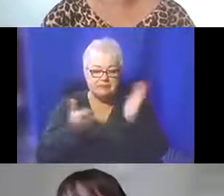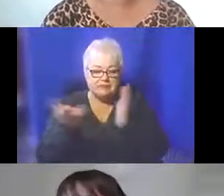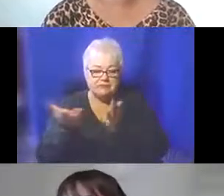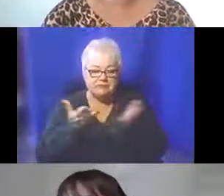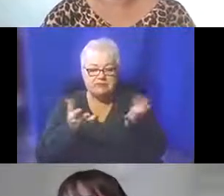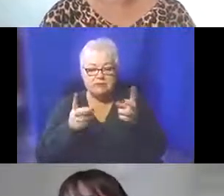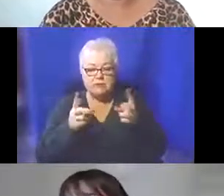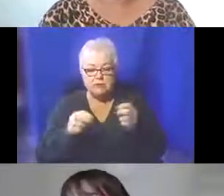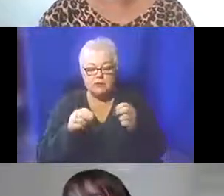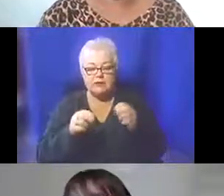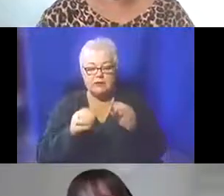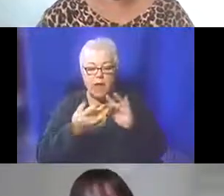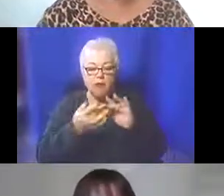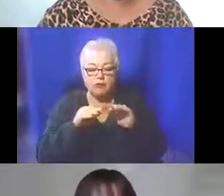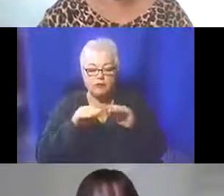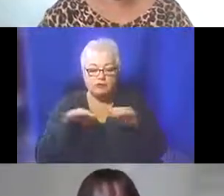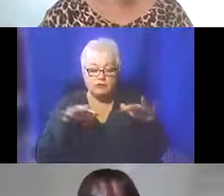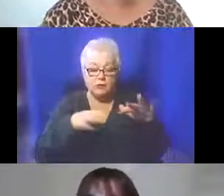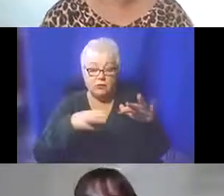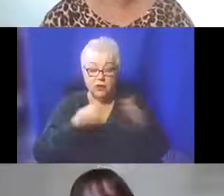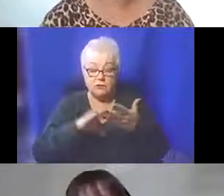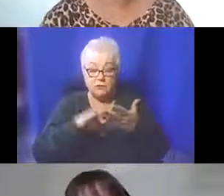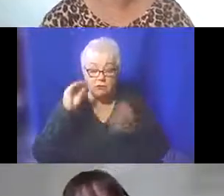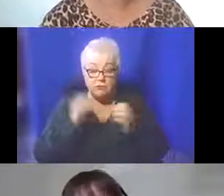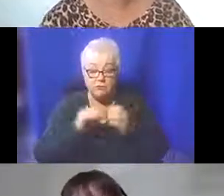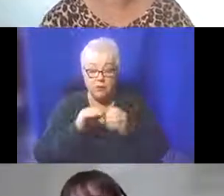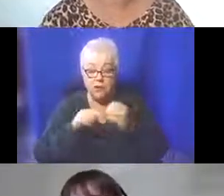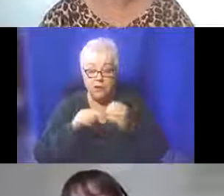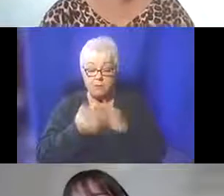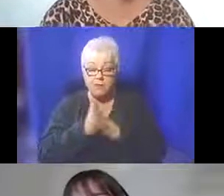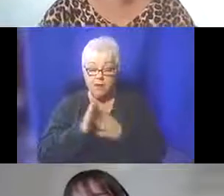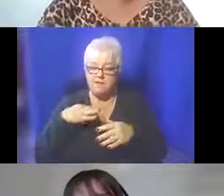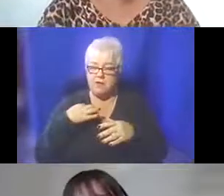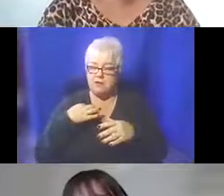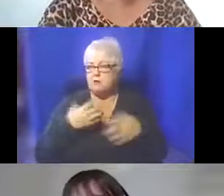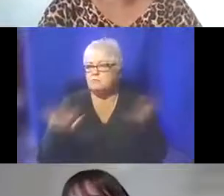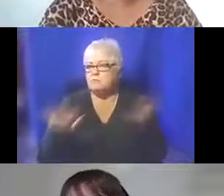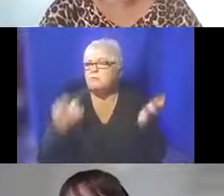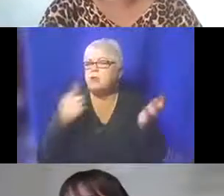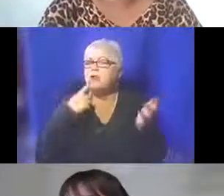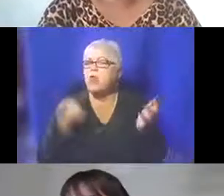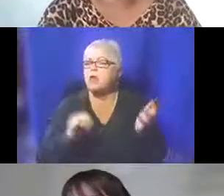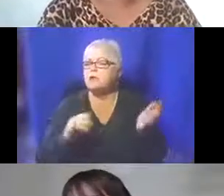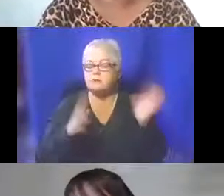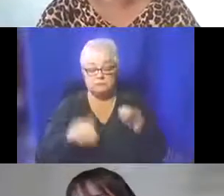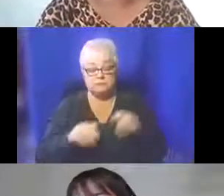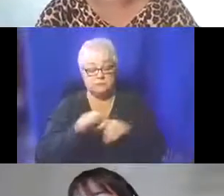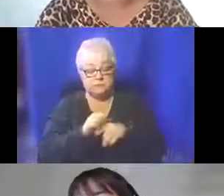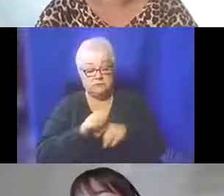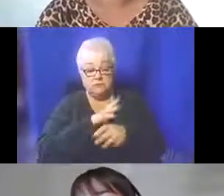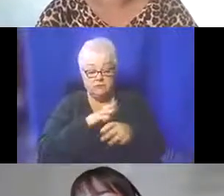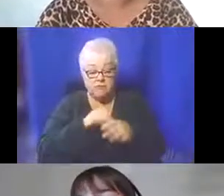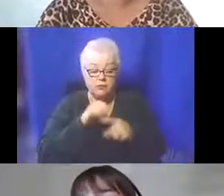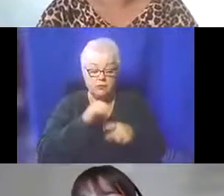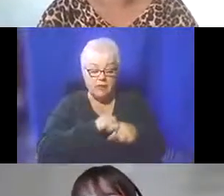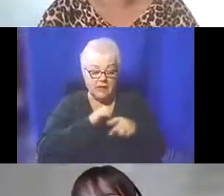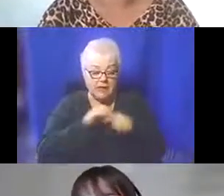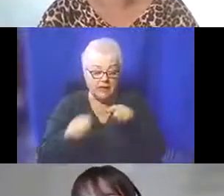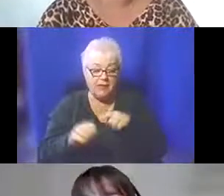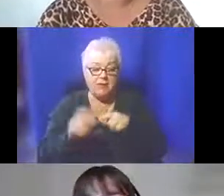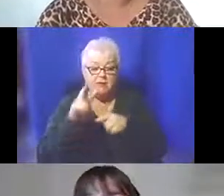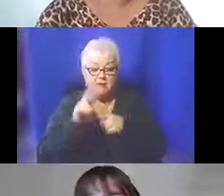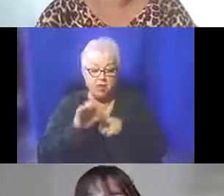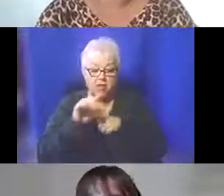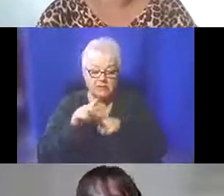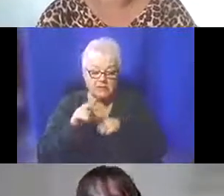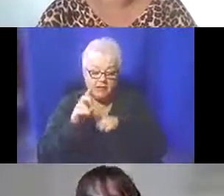outreach. If you'd like to learn more about what becoming a volunteer means and the training entitled with that, you can email